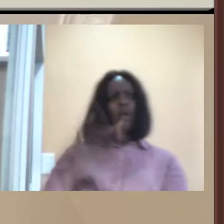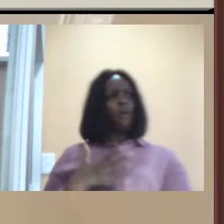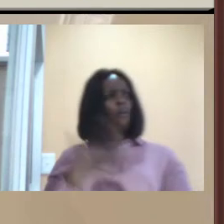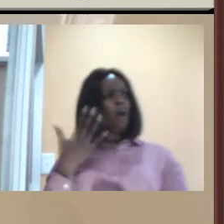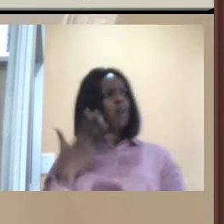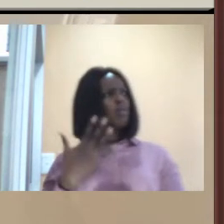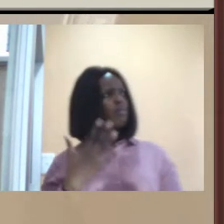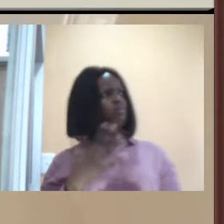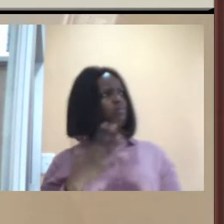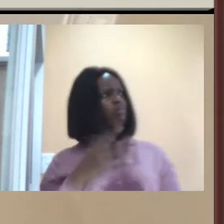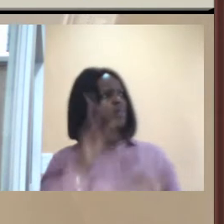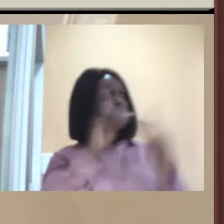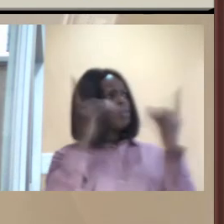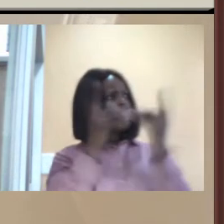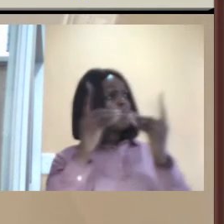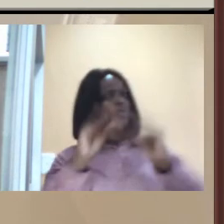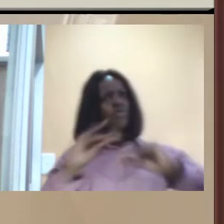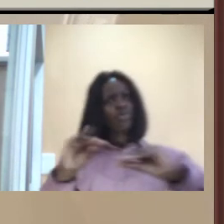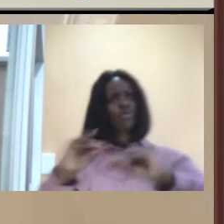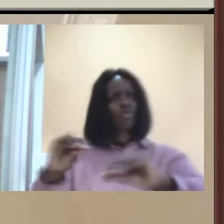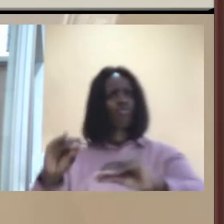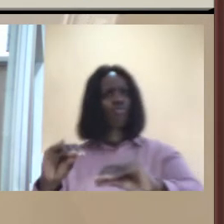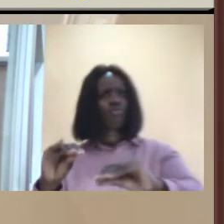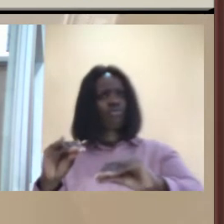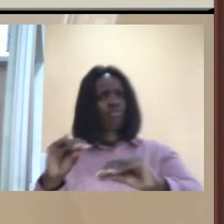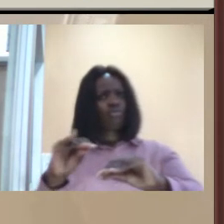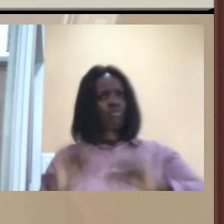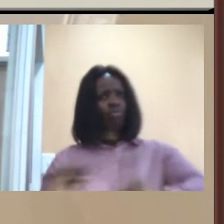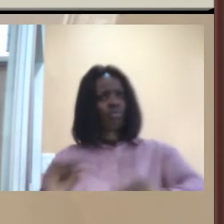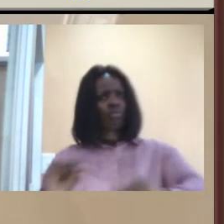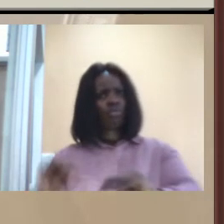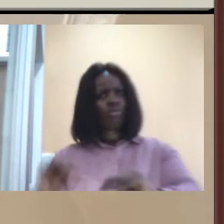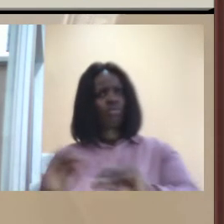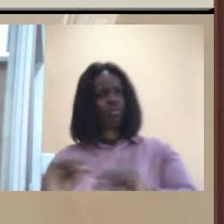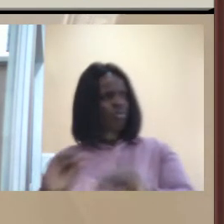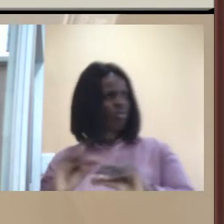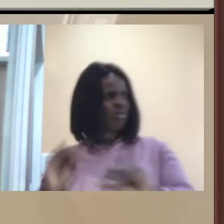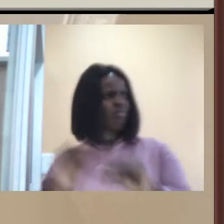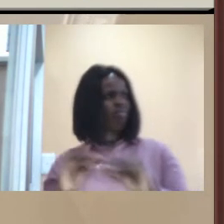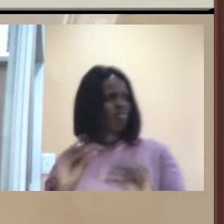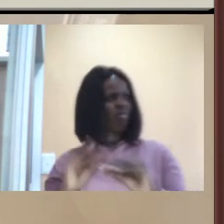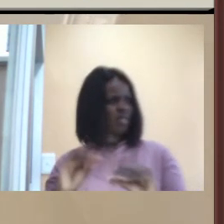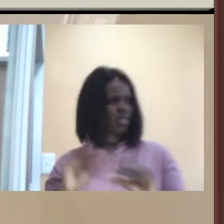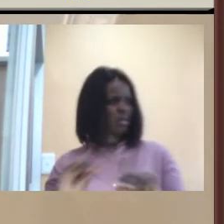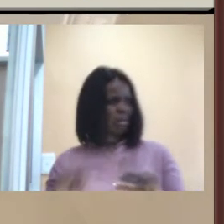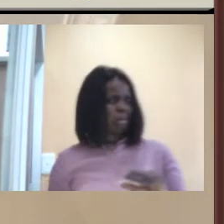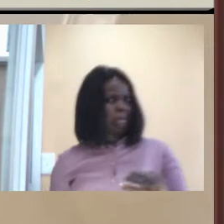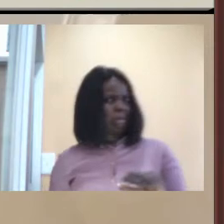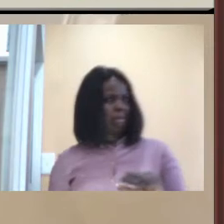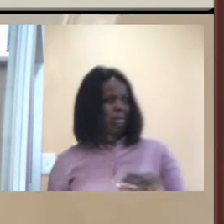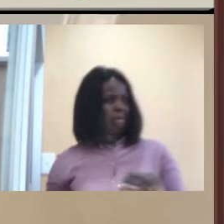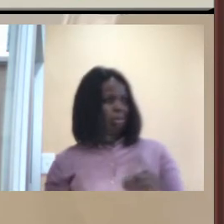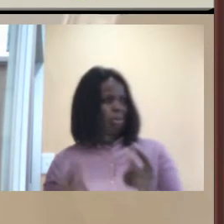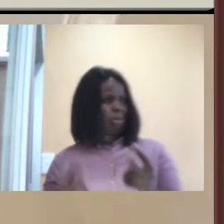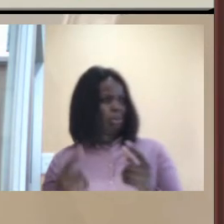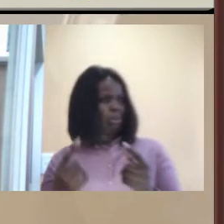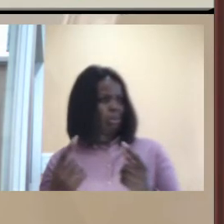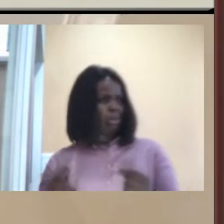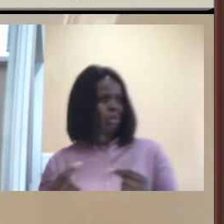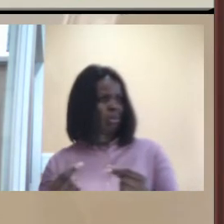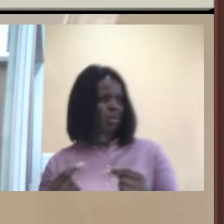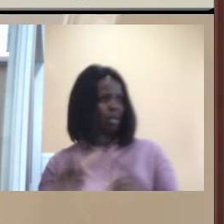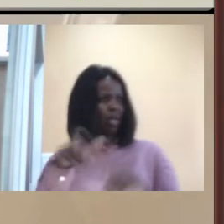to hunt and also teach the animal how to run at the same time, which is a serious contradiction, Honorable